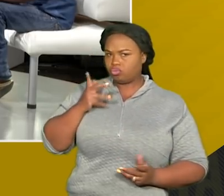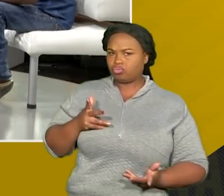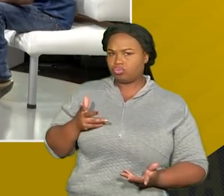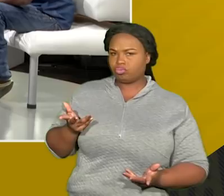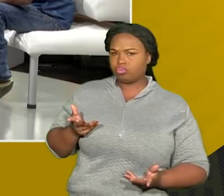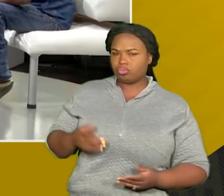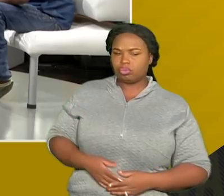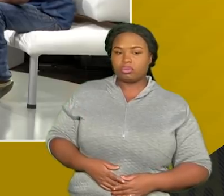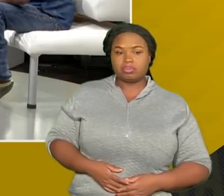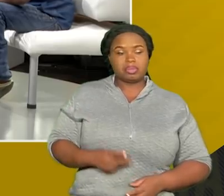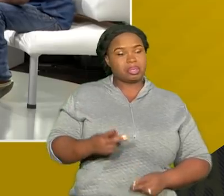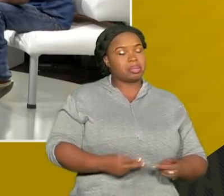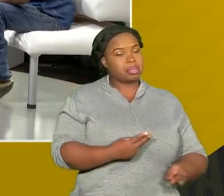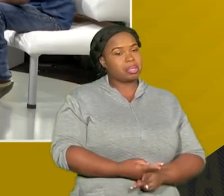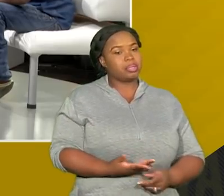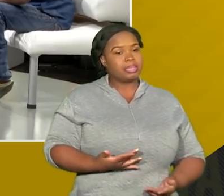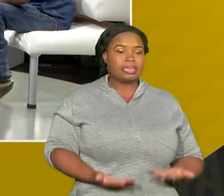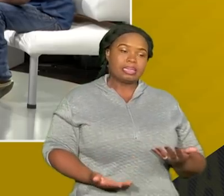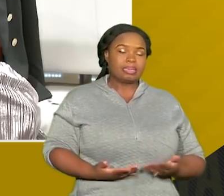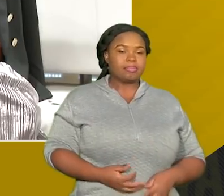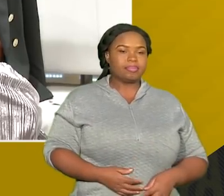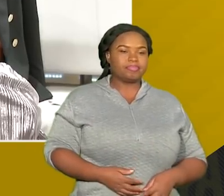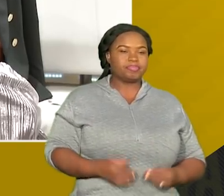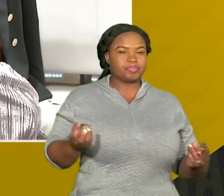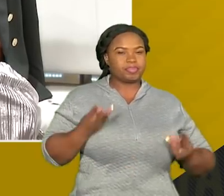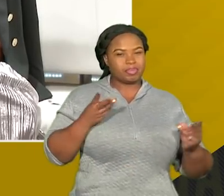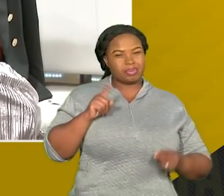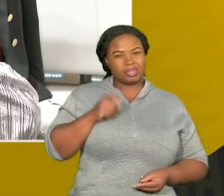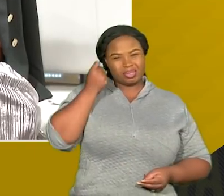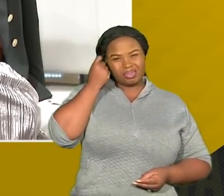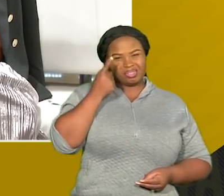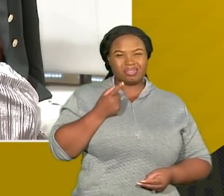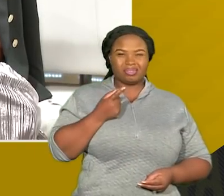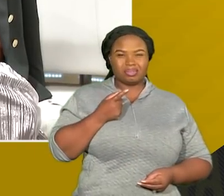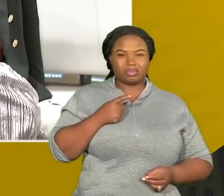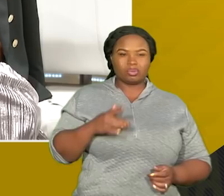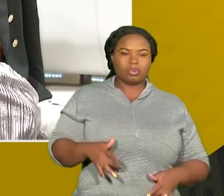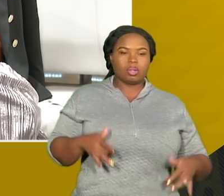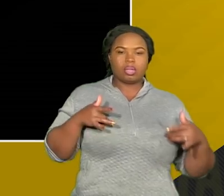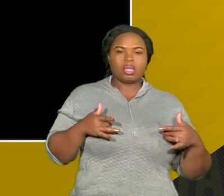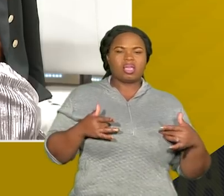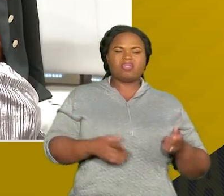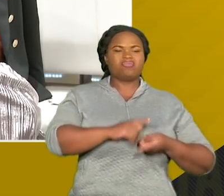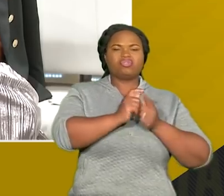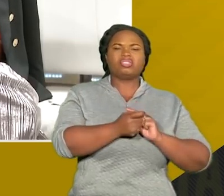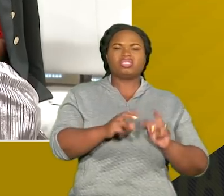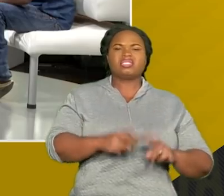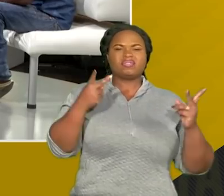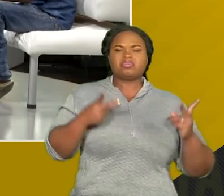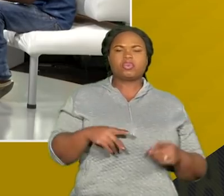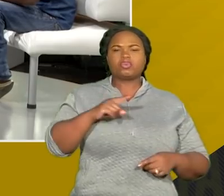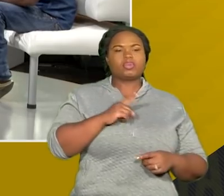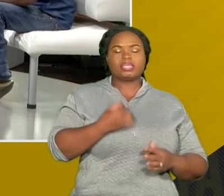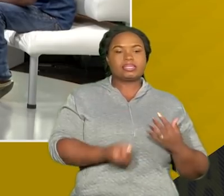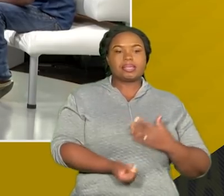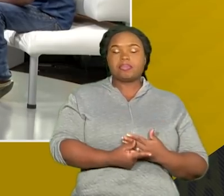But also, one engabuya asho guti, sometimes we need to understand guti, life is seasonal. It can happen, it's not your time. It's not